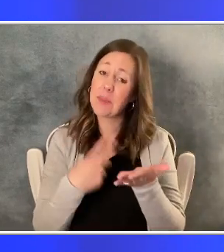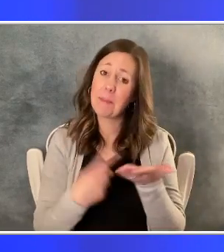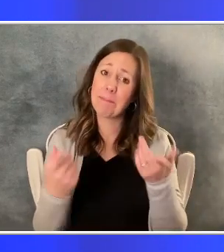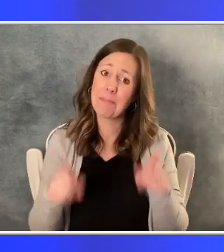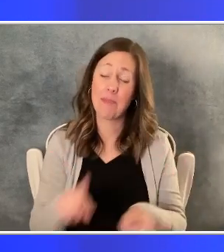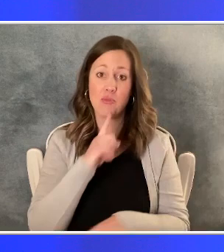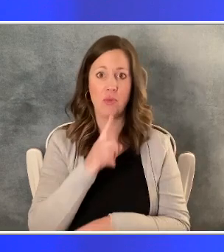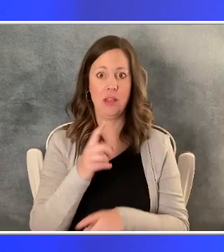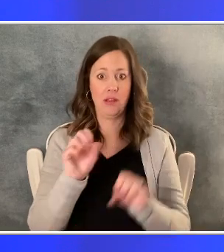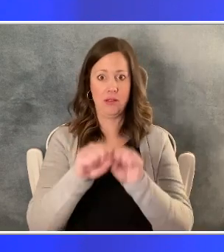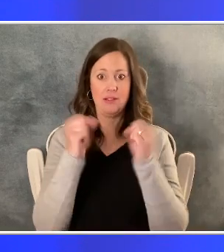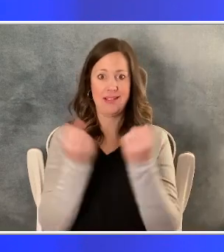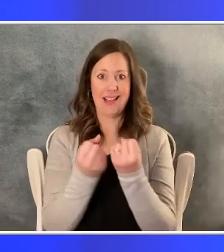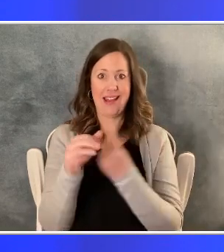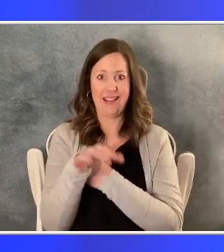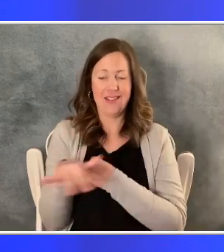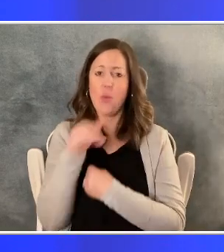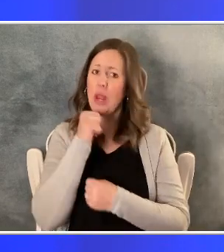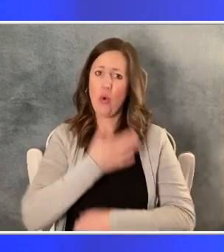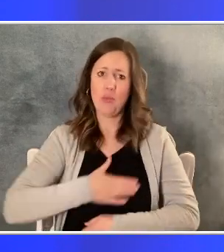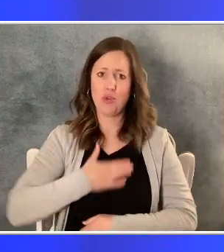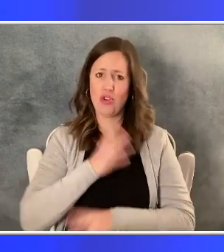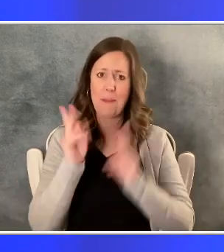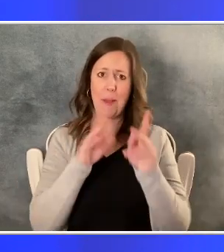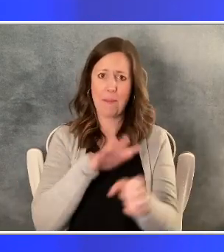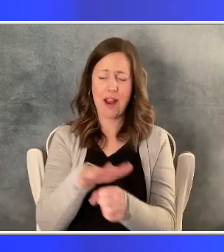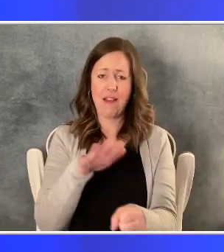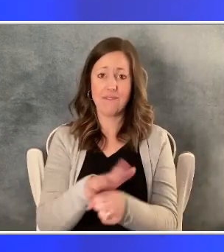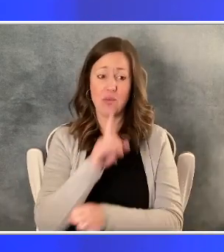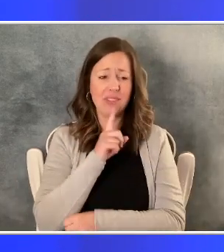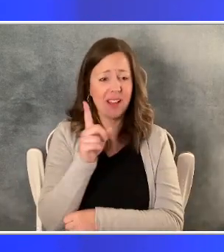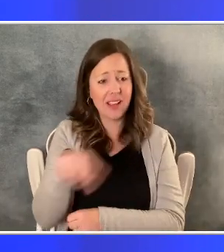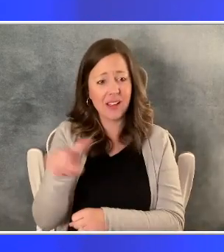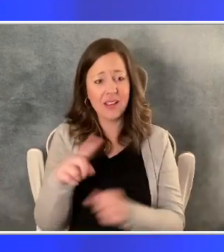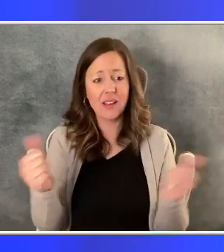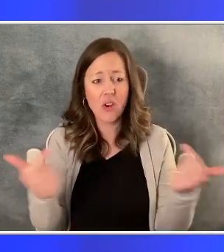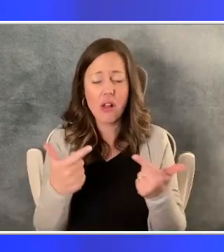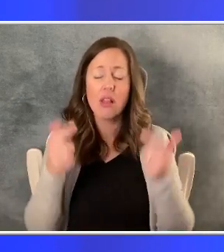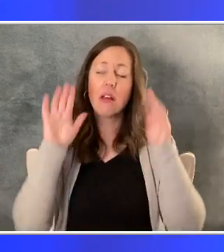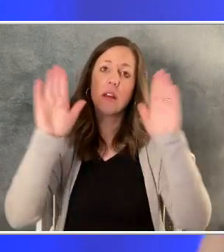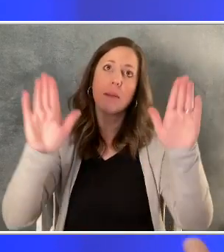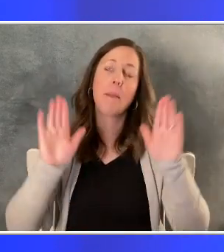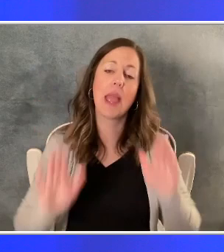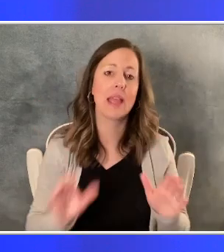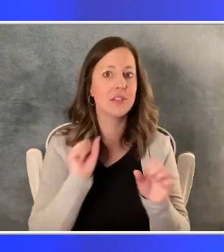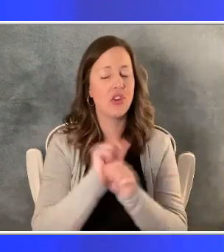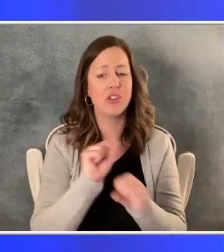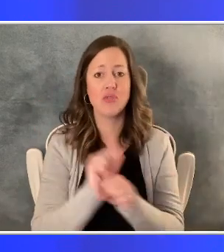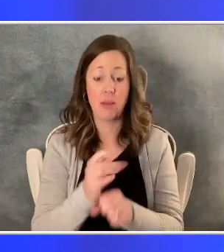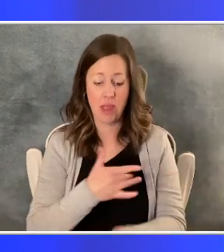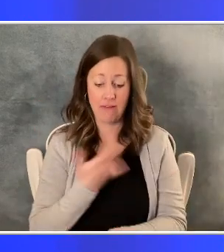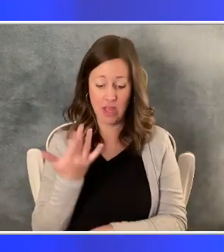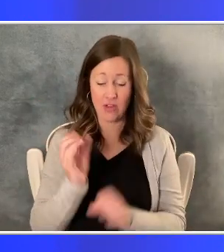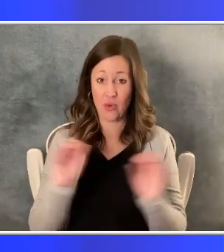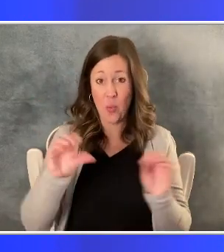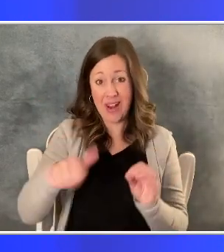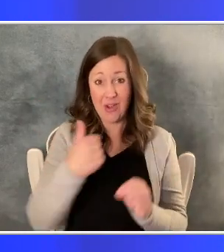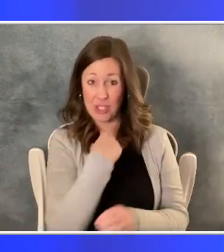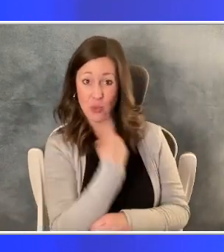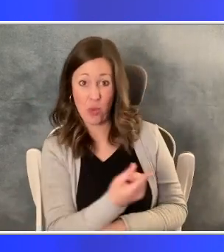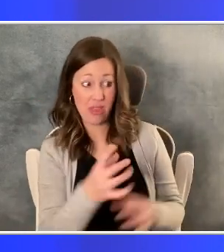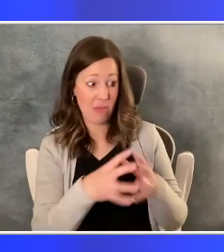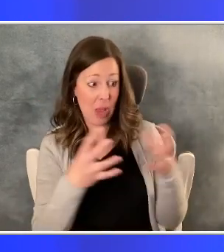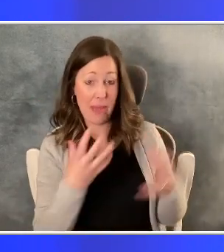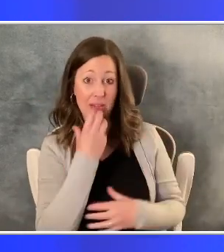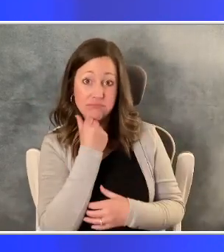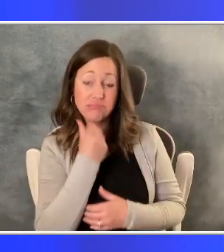appreciate people enough. And I just felt like they all did such an amazing job that I felt like if no one else told them that how much they appreciated them, that I needed to be the